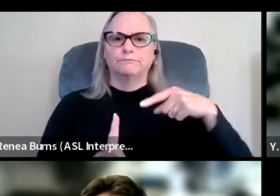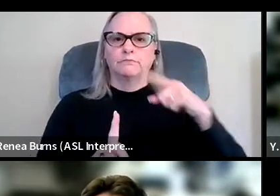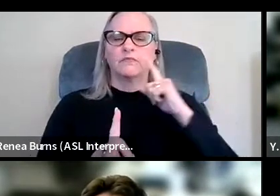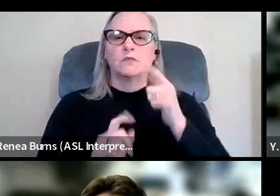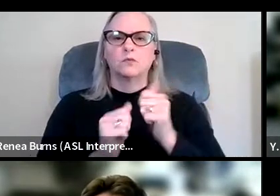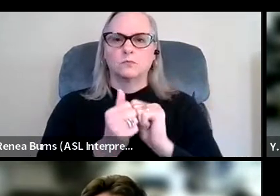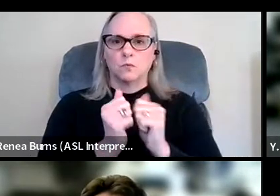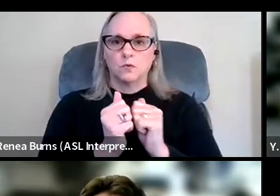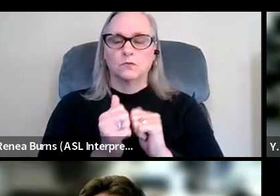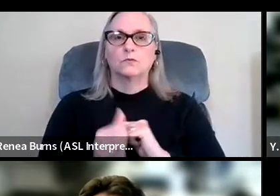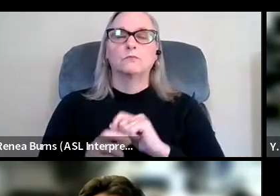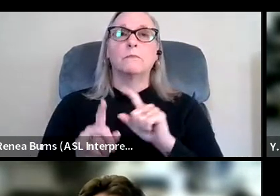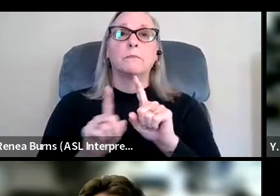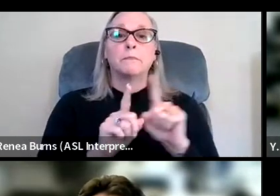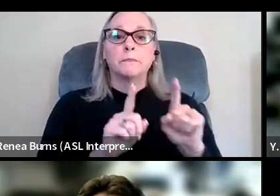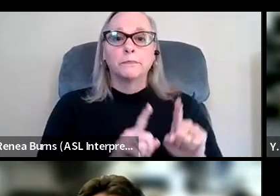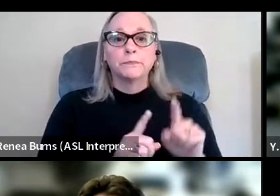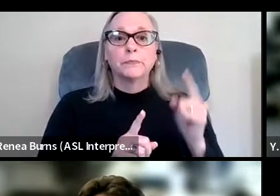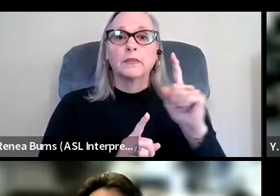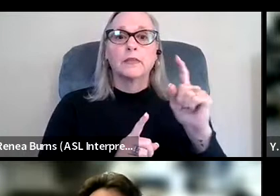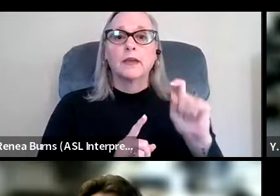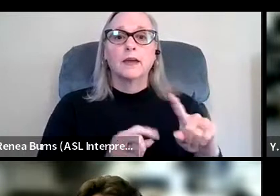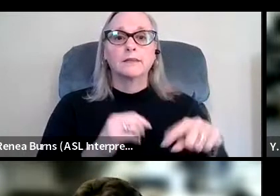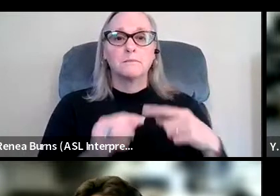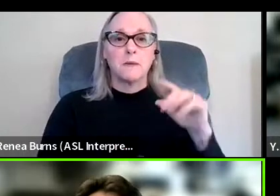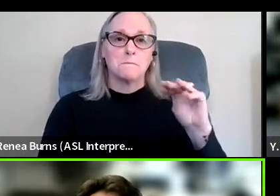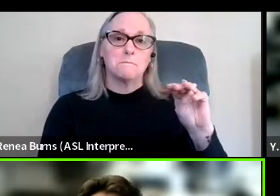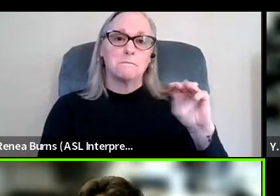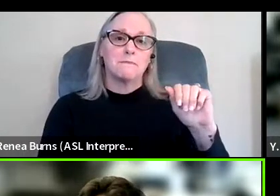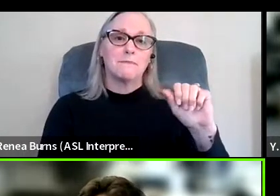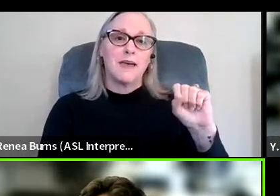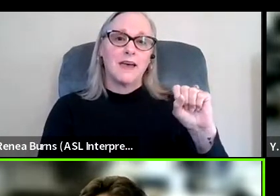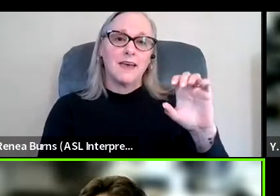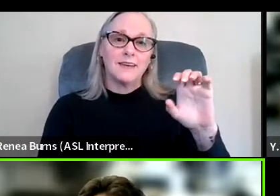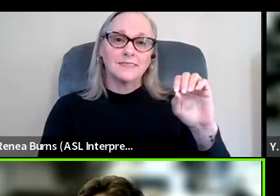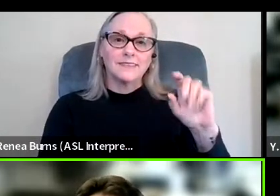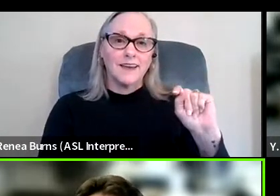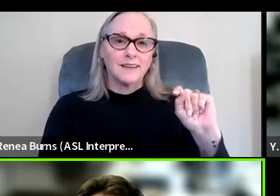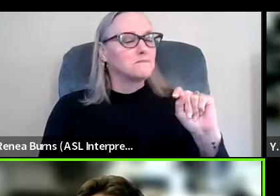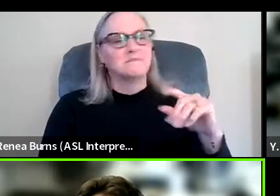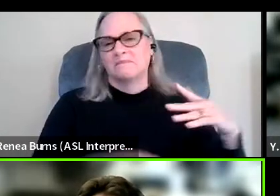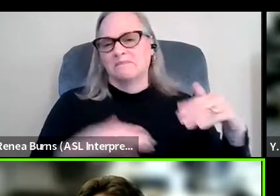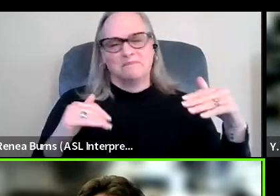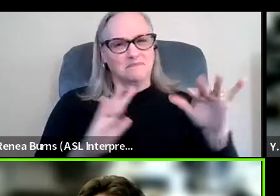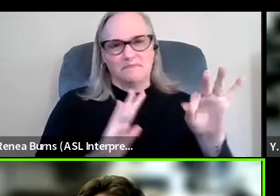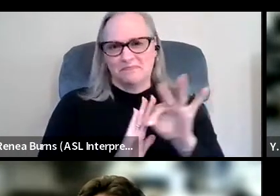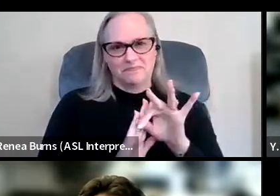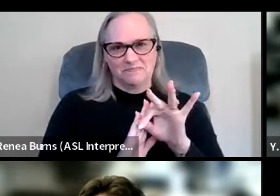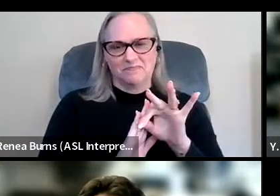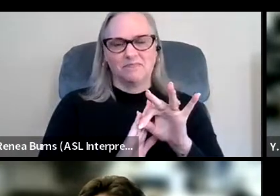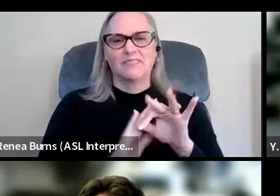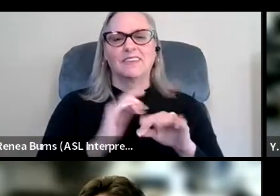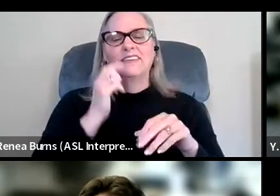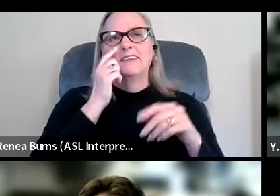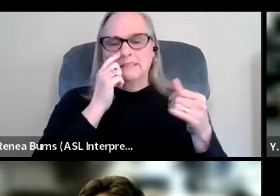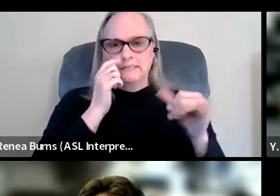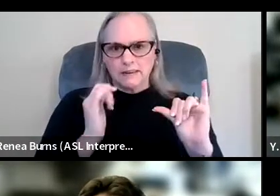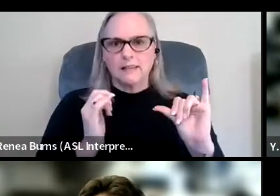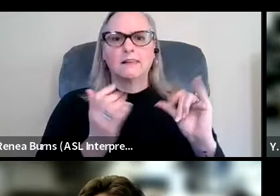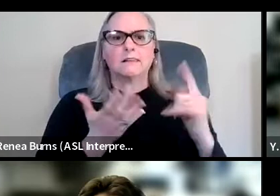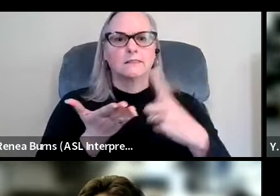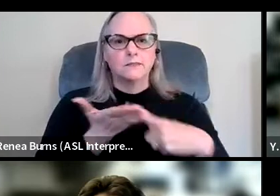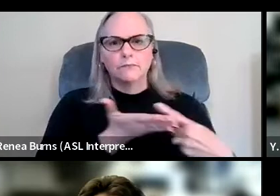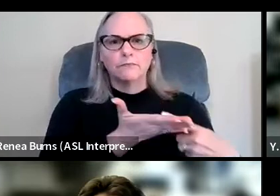was also a question about mascot chosen. Not yet. In fact, we are still in the process of